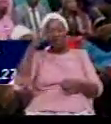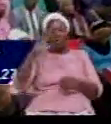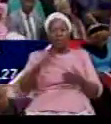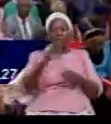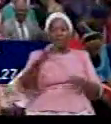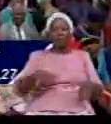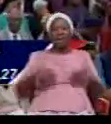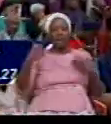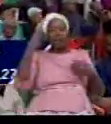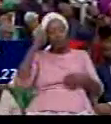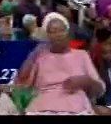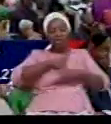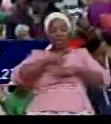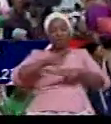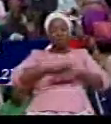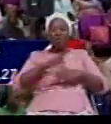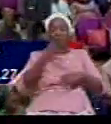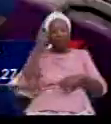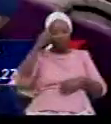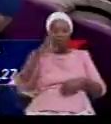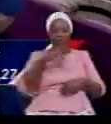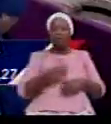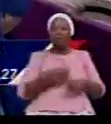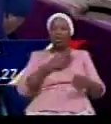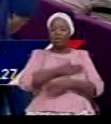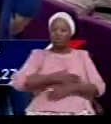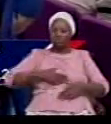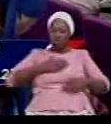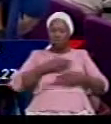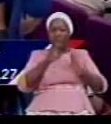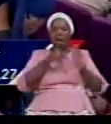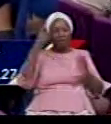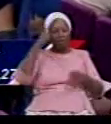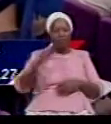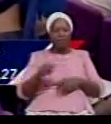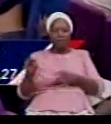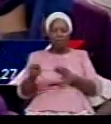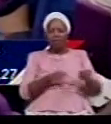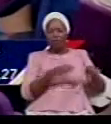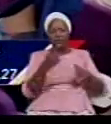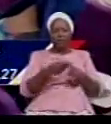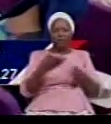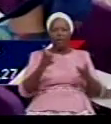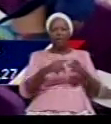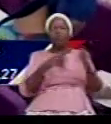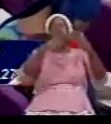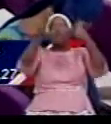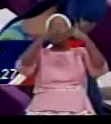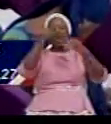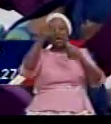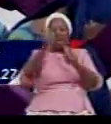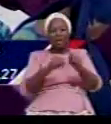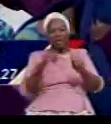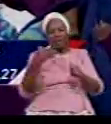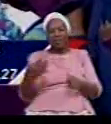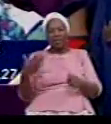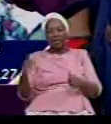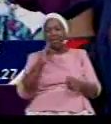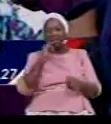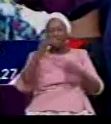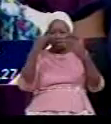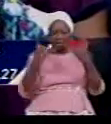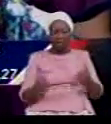for satisfaction, for enjoyment, and for moving from here to heaven, everything is